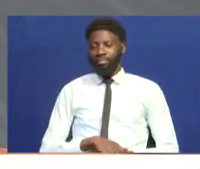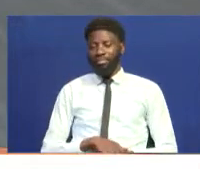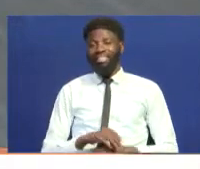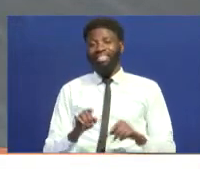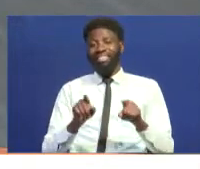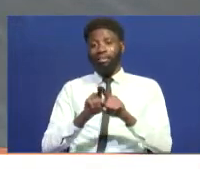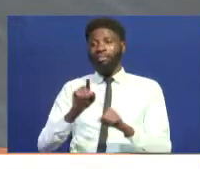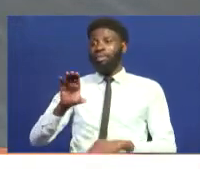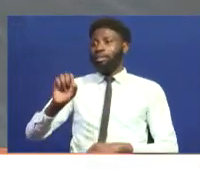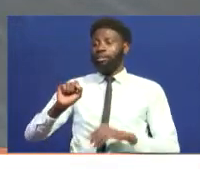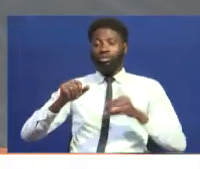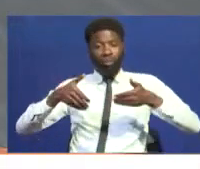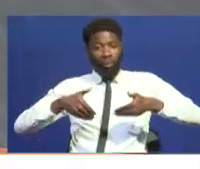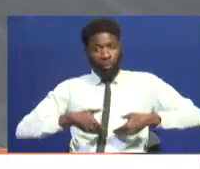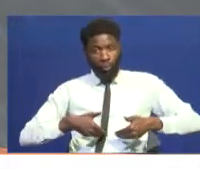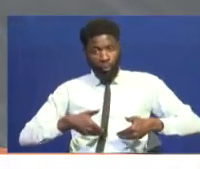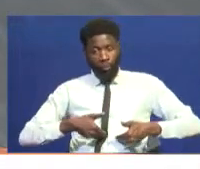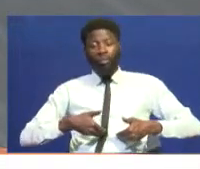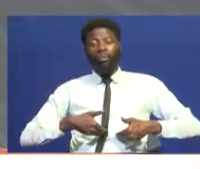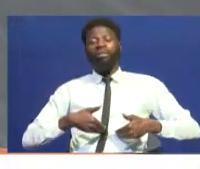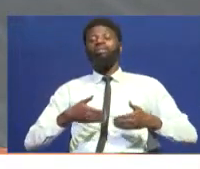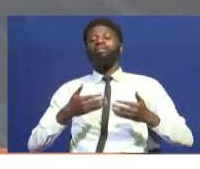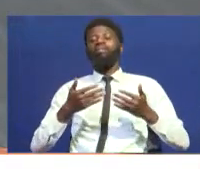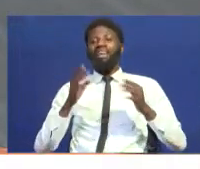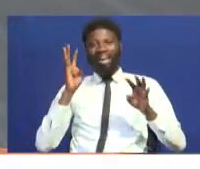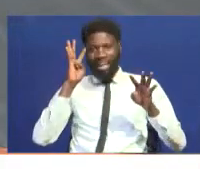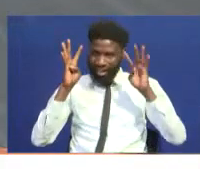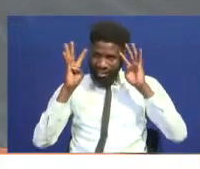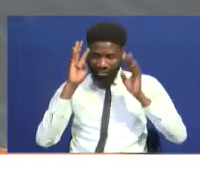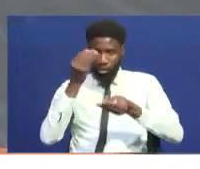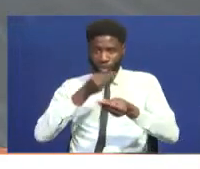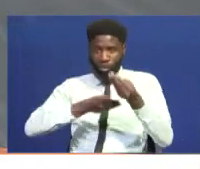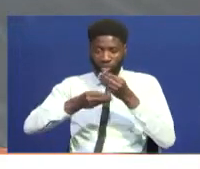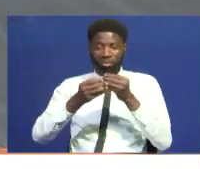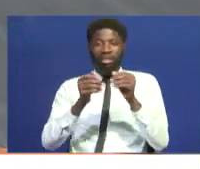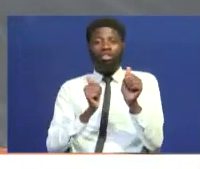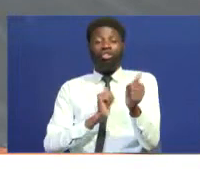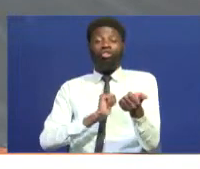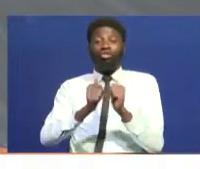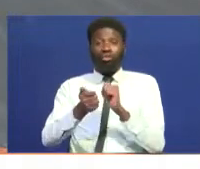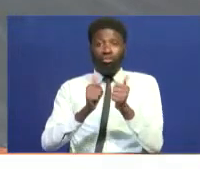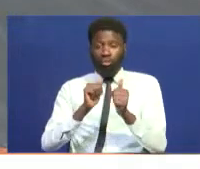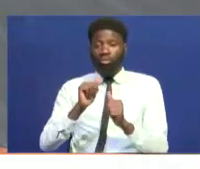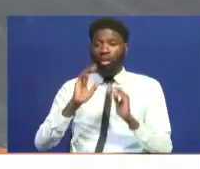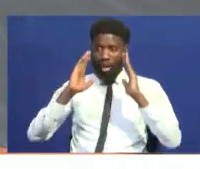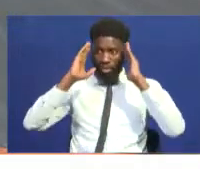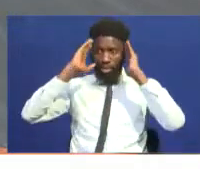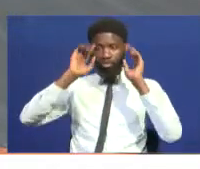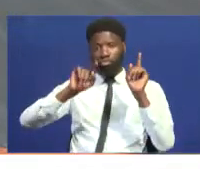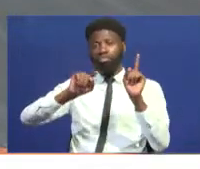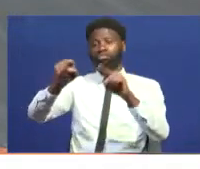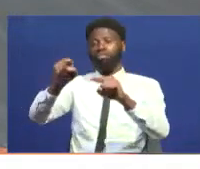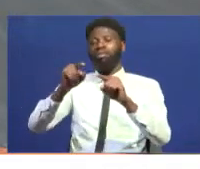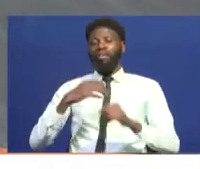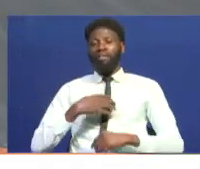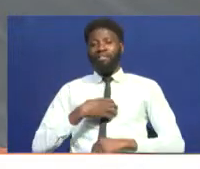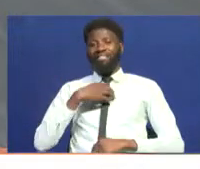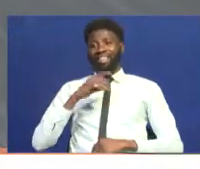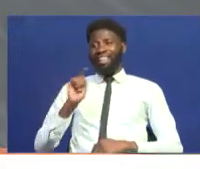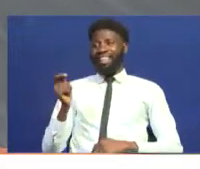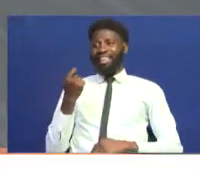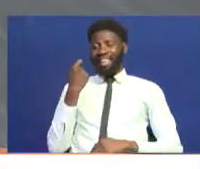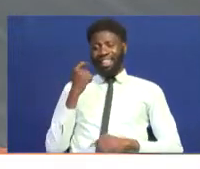Cabinet Secretary for Youth Affairs, Creative Economy and Sports Ababu Namwamba visited Junior Starlets in camp at Kasarani